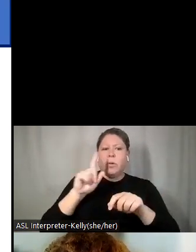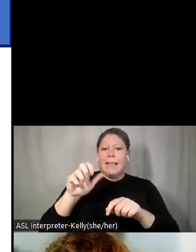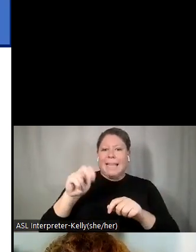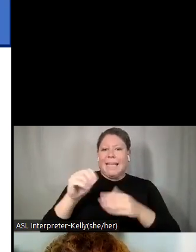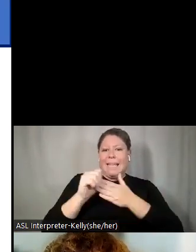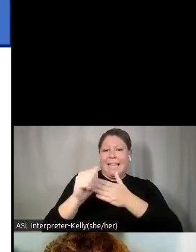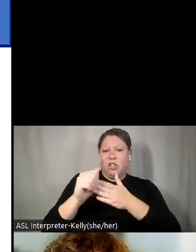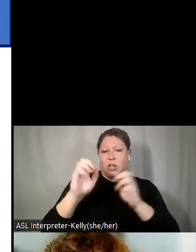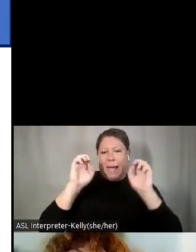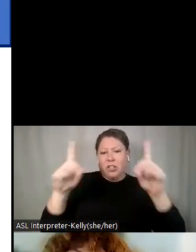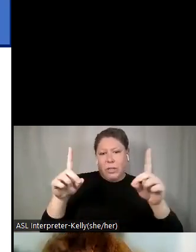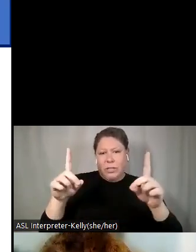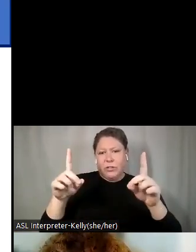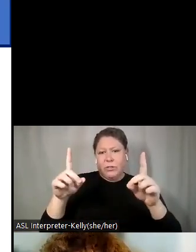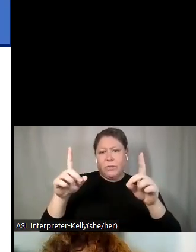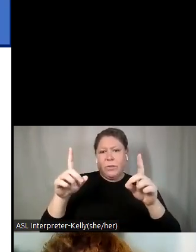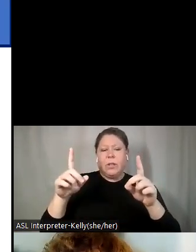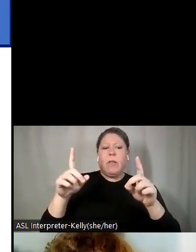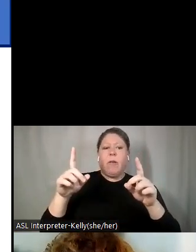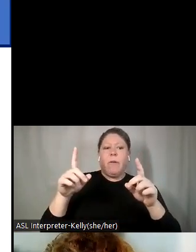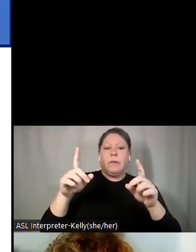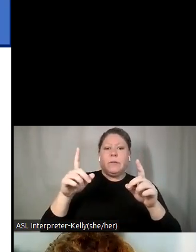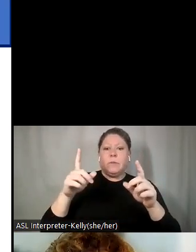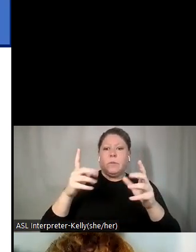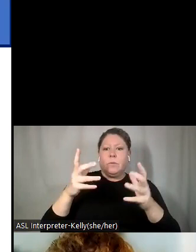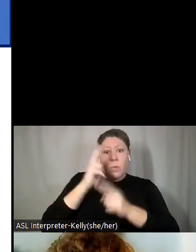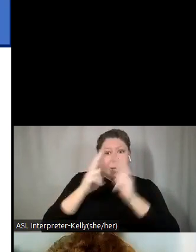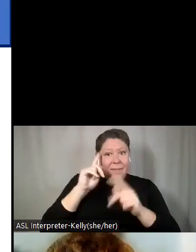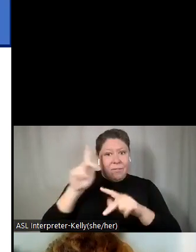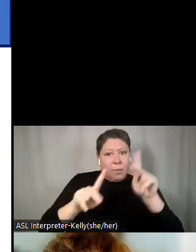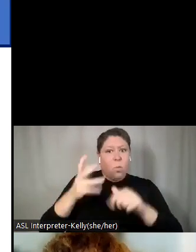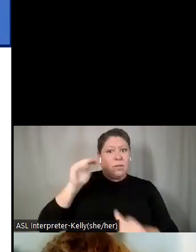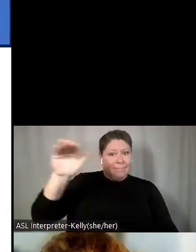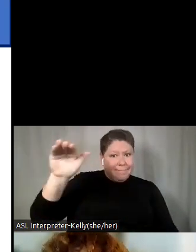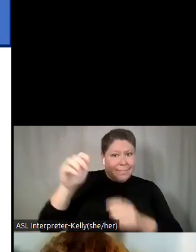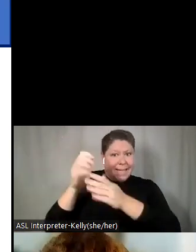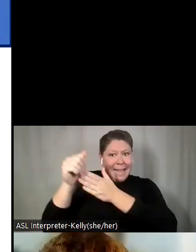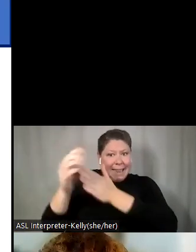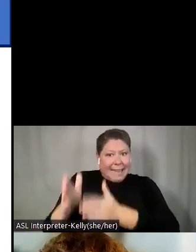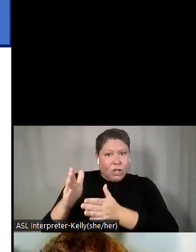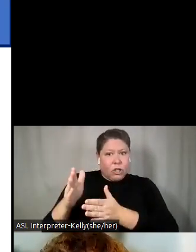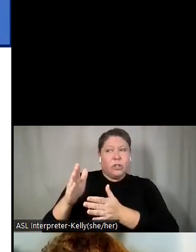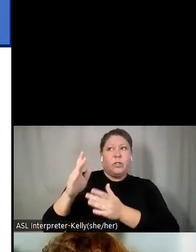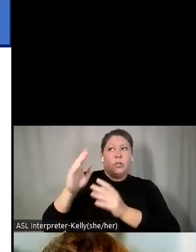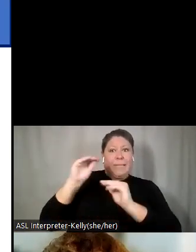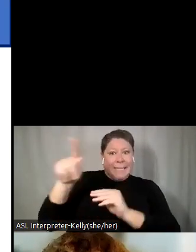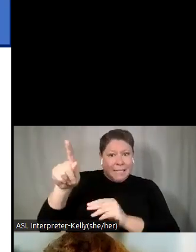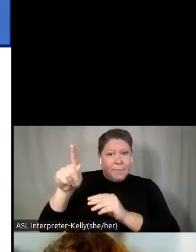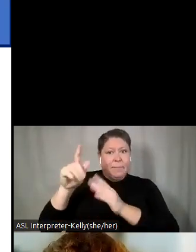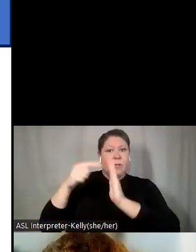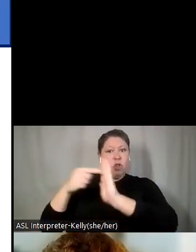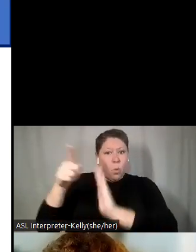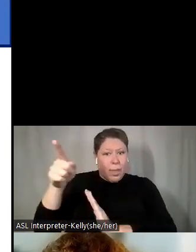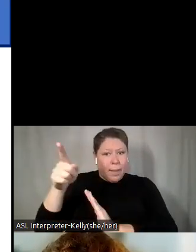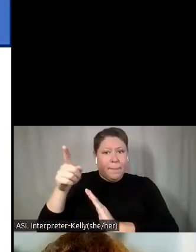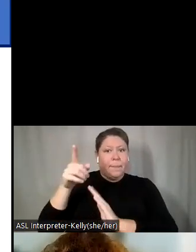because we want to ask, with respect for people, ask the leaders to do things and to teach them and show them how to do them before they're expected to